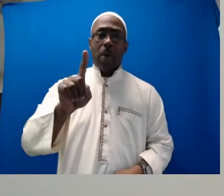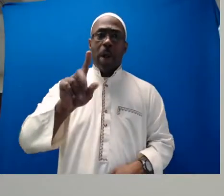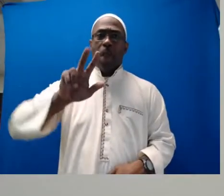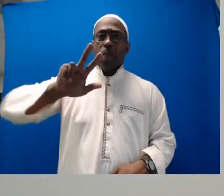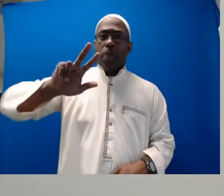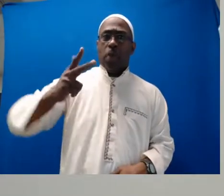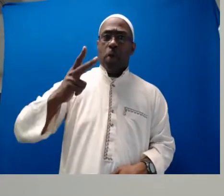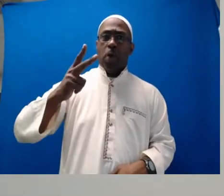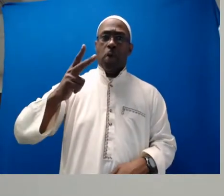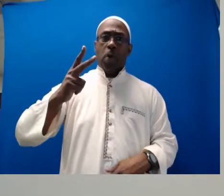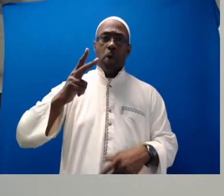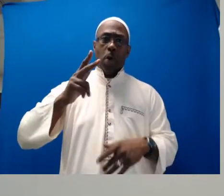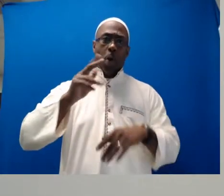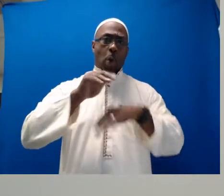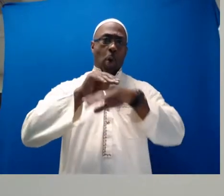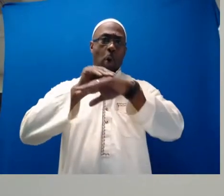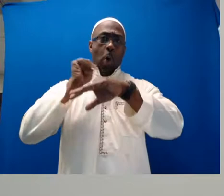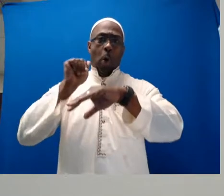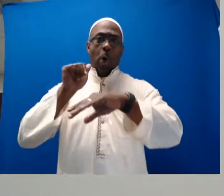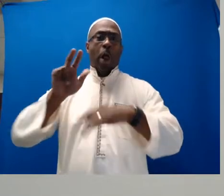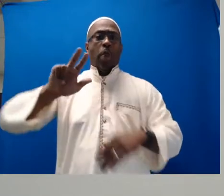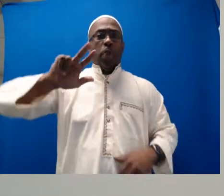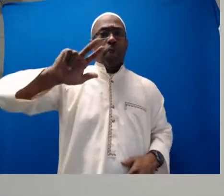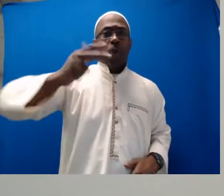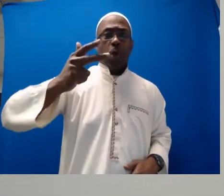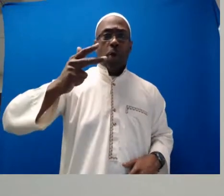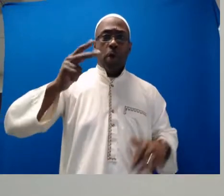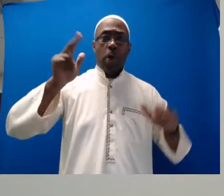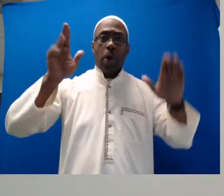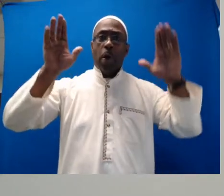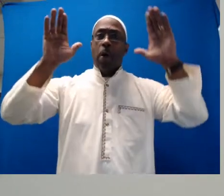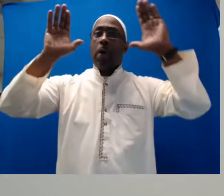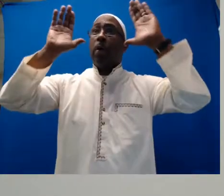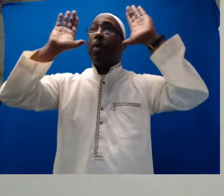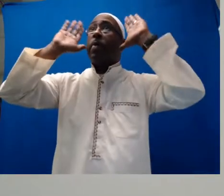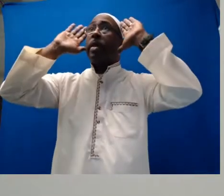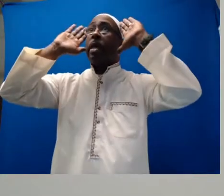a third adhan. Now mind you, jama'ah,